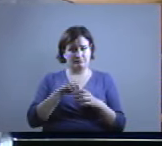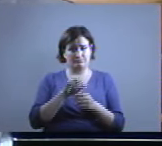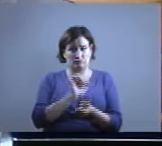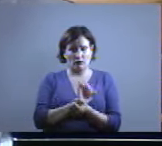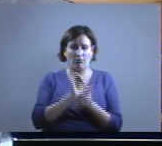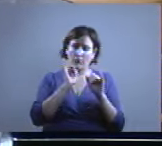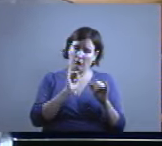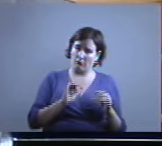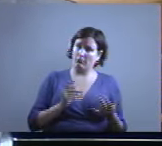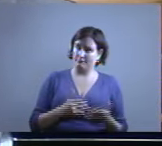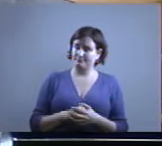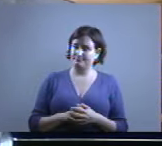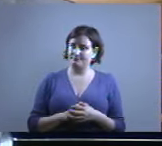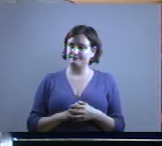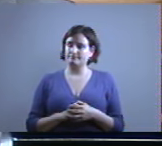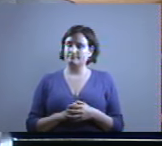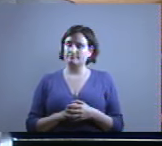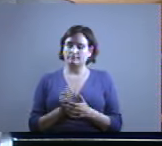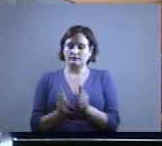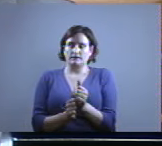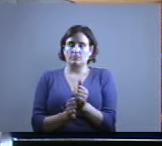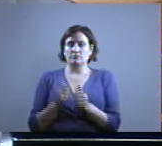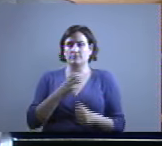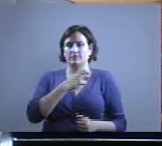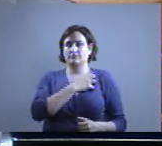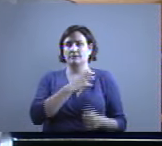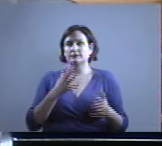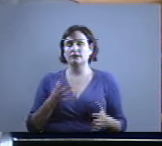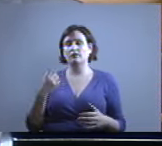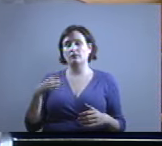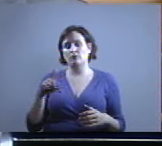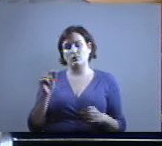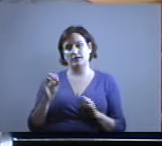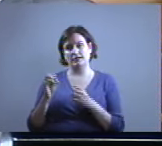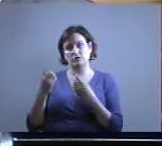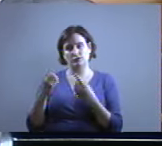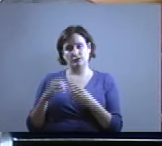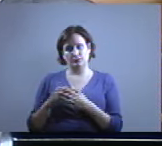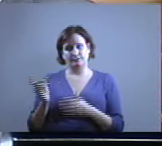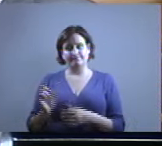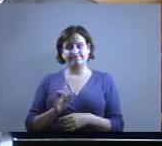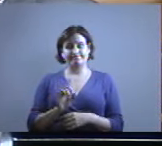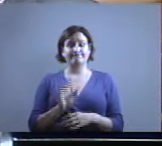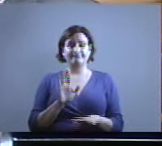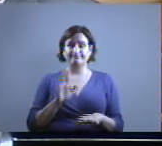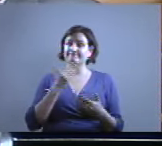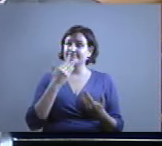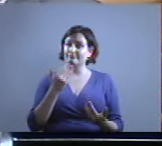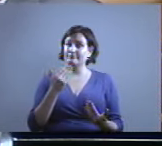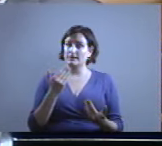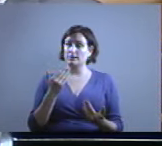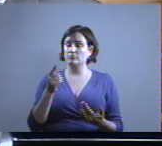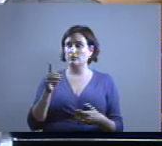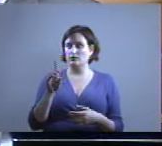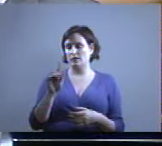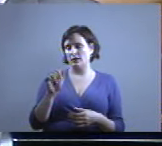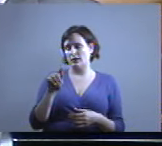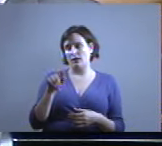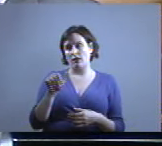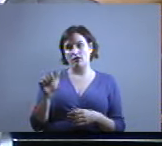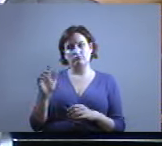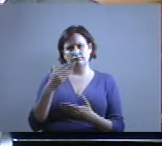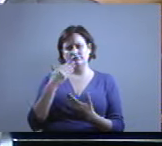Minister of Education. Thank you very much, Honourable Speaker. Honourable Speaker, I'd like to thank the Honourable Mdaka for celebrating the